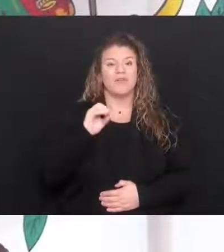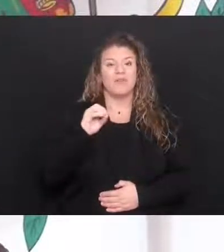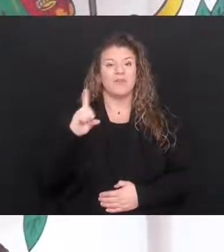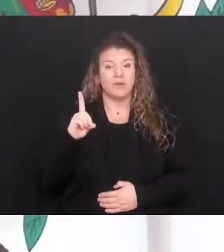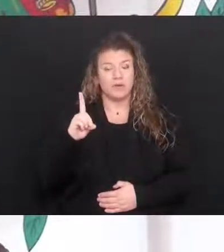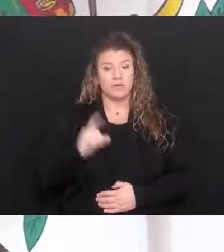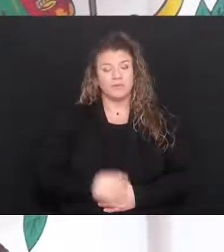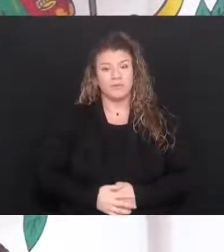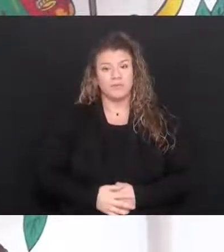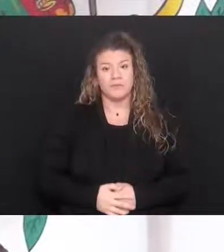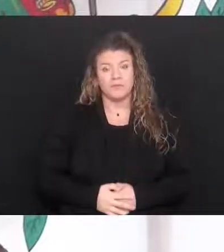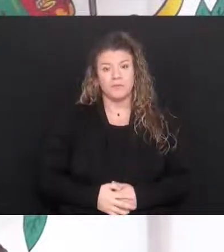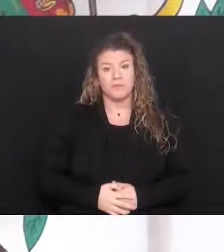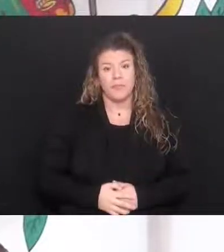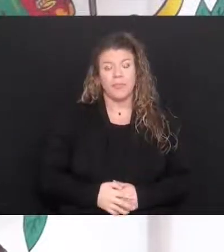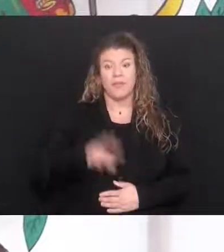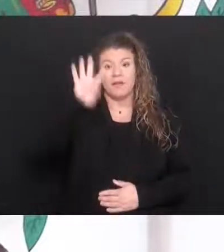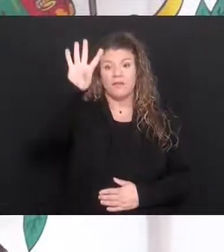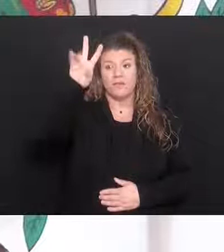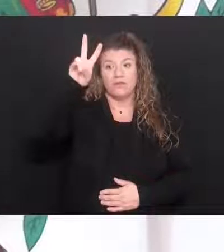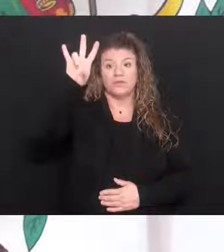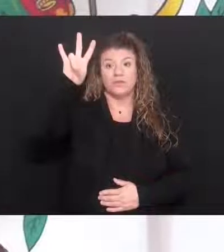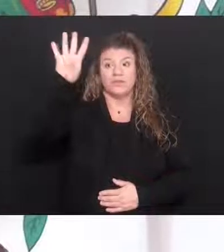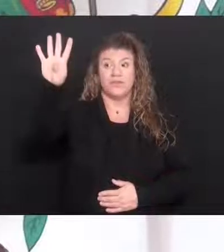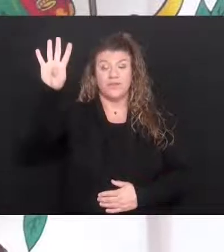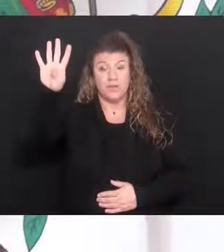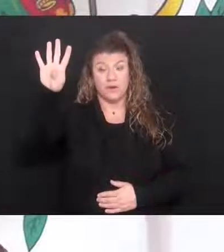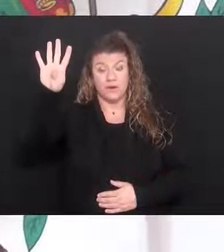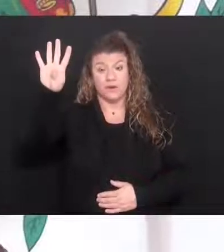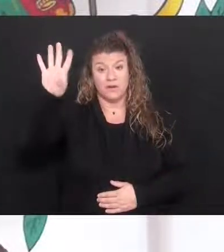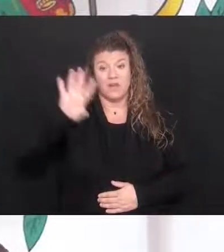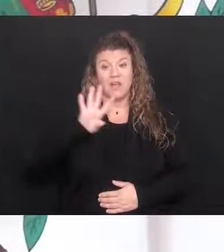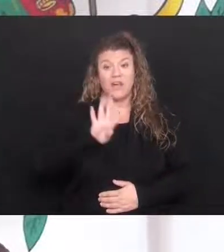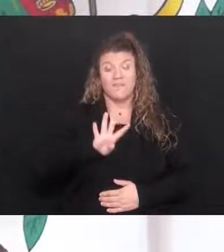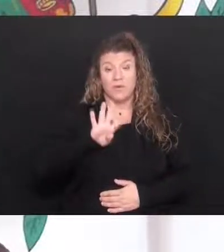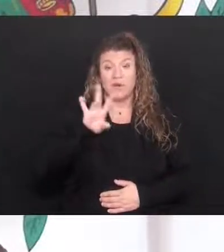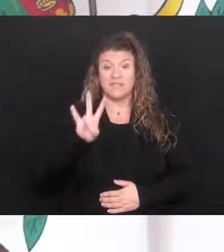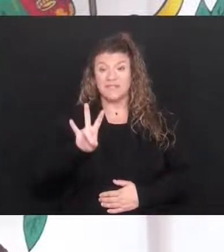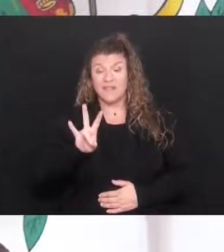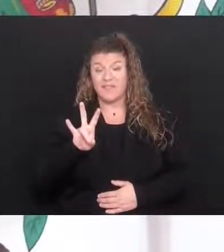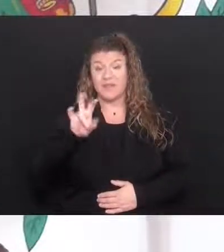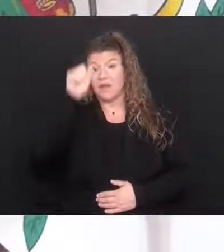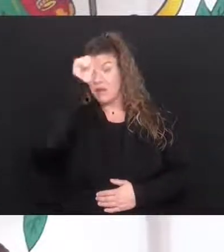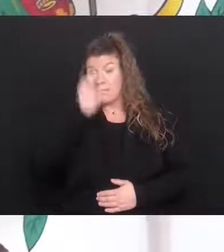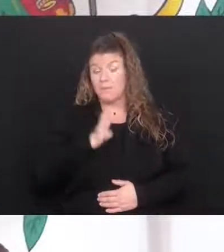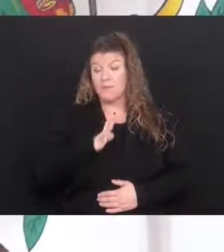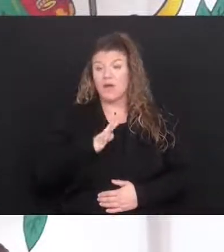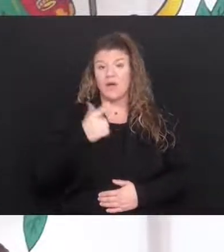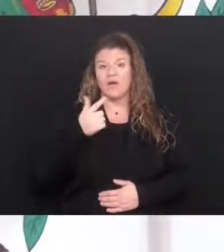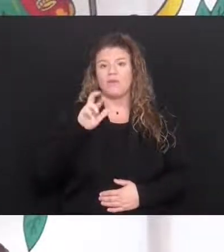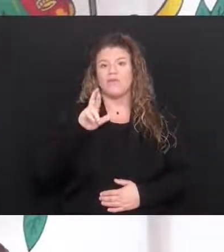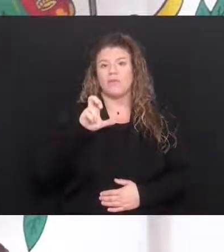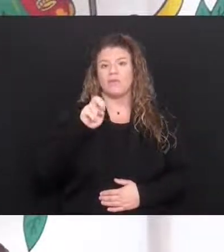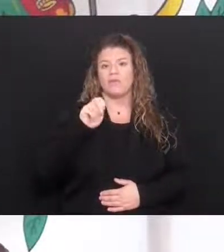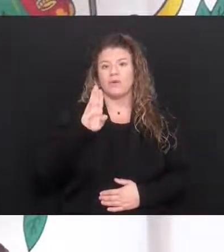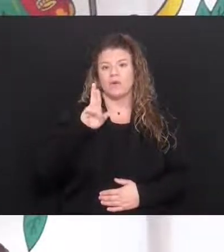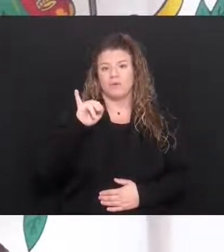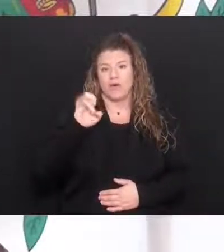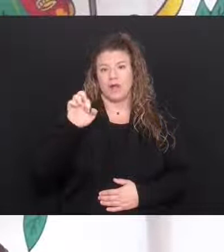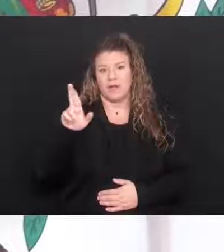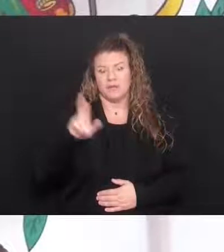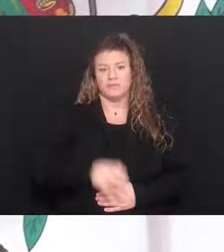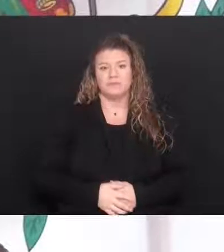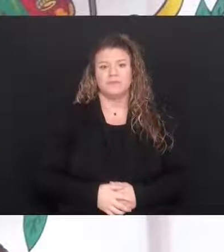County. The 4,274th death, a 47-year-old male from Greenbrier County.